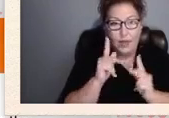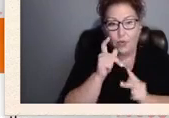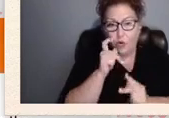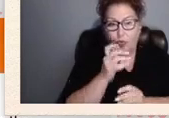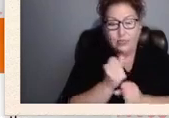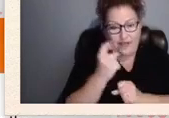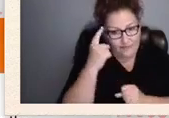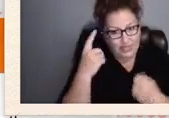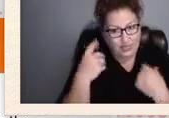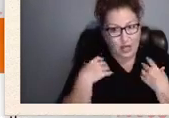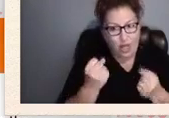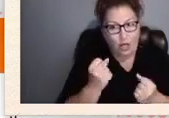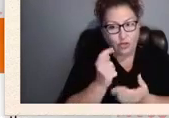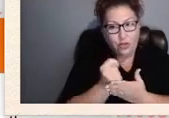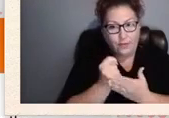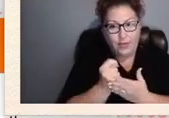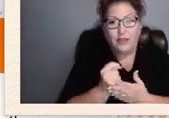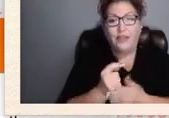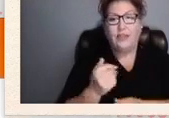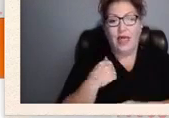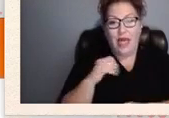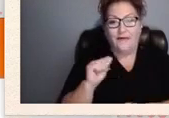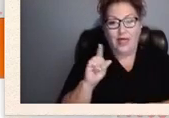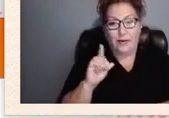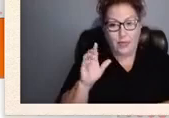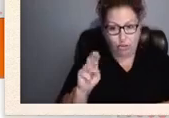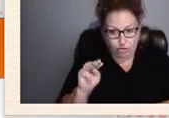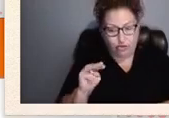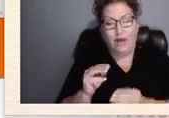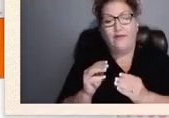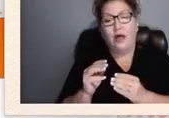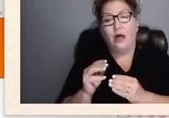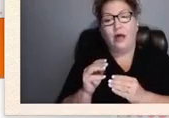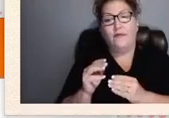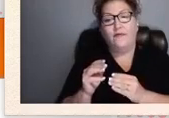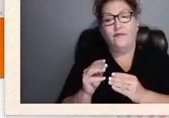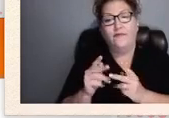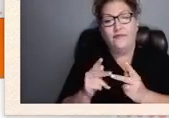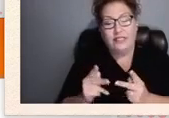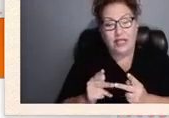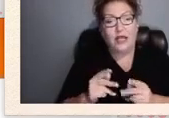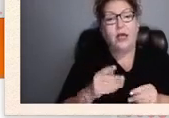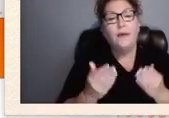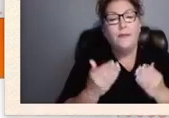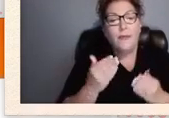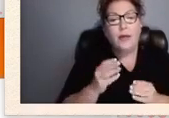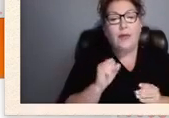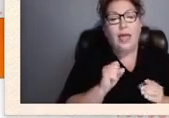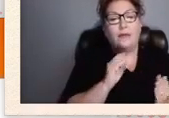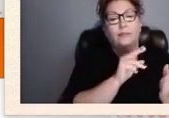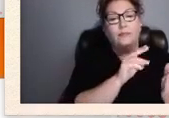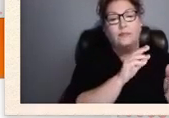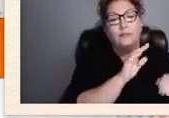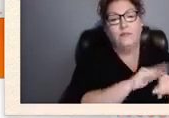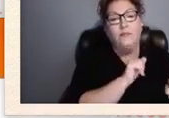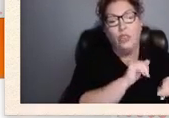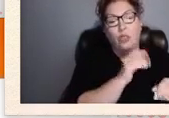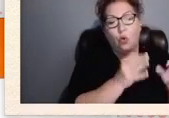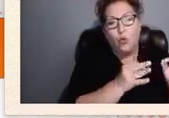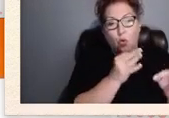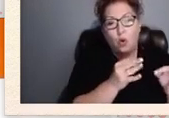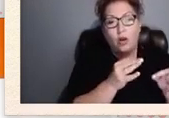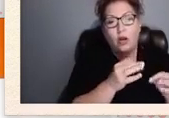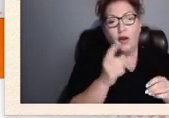treatment, and they have an administrator of a facility may petition the court for an appointment of a guardian advocate upon an opinion of a